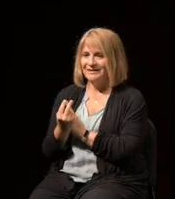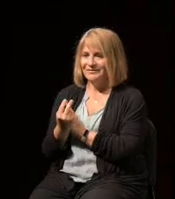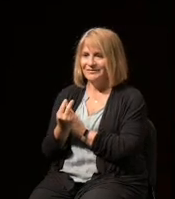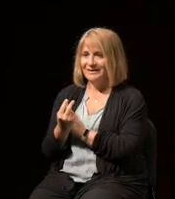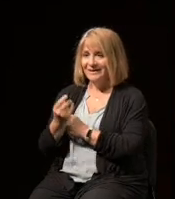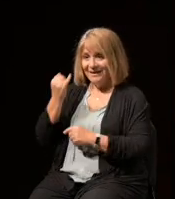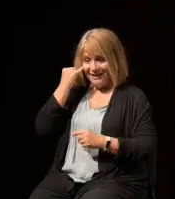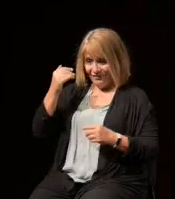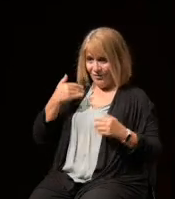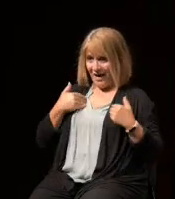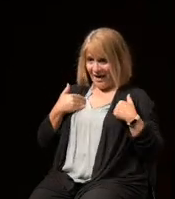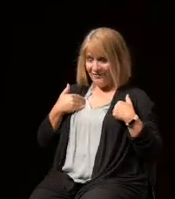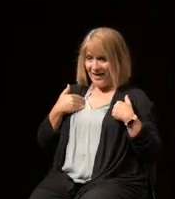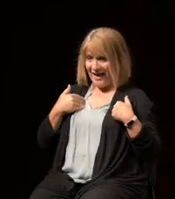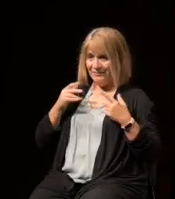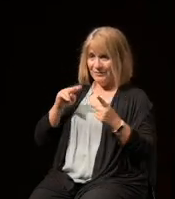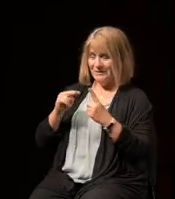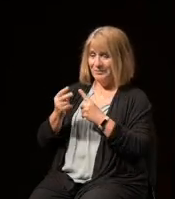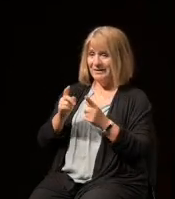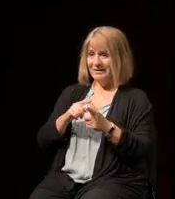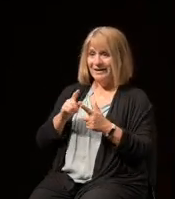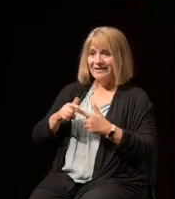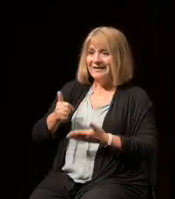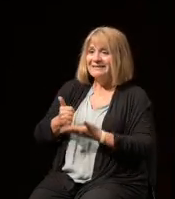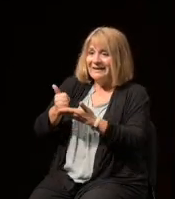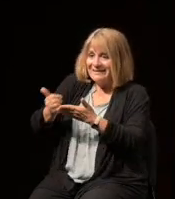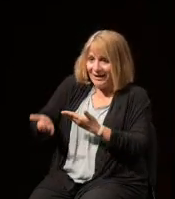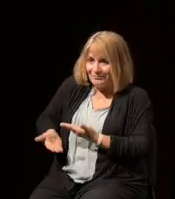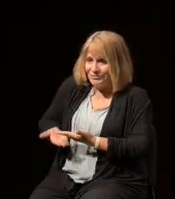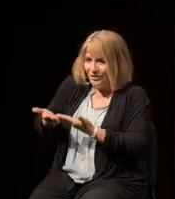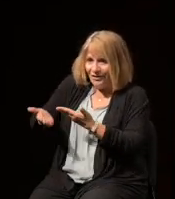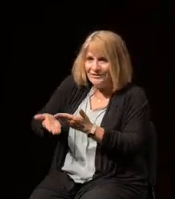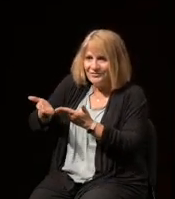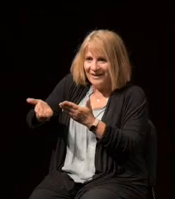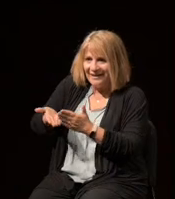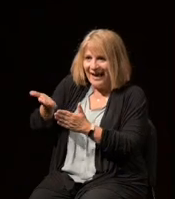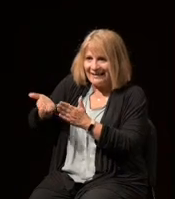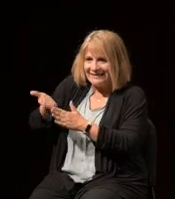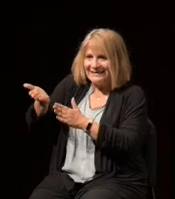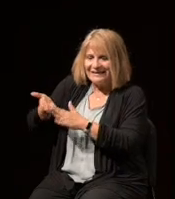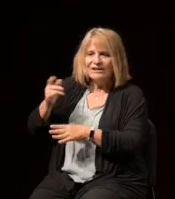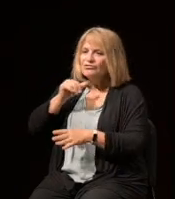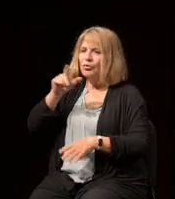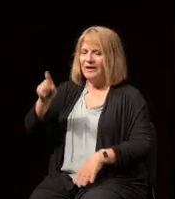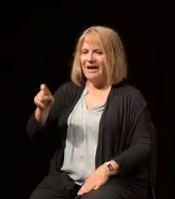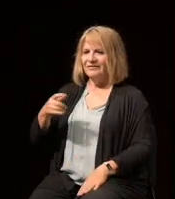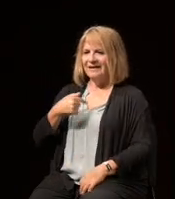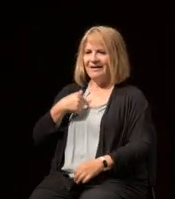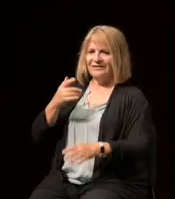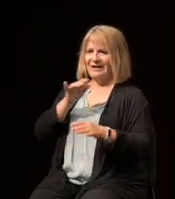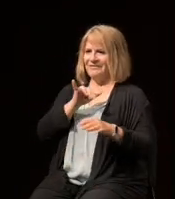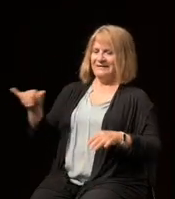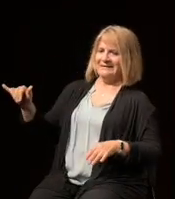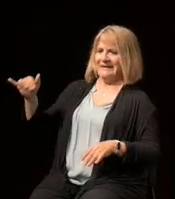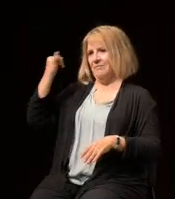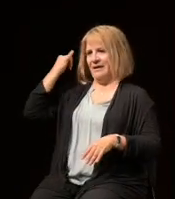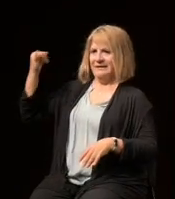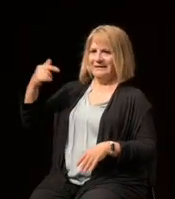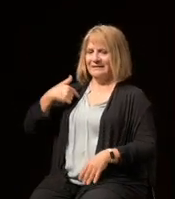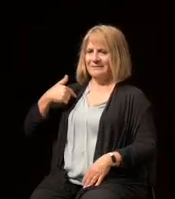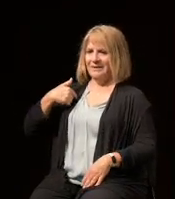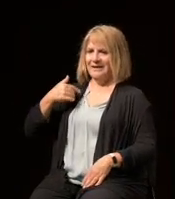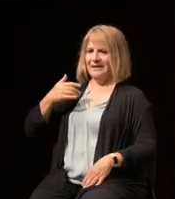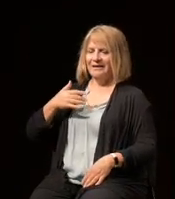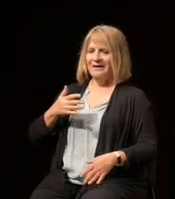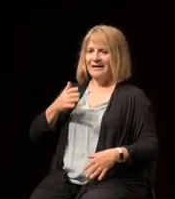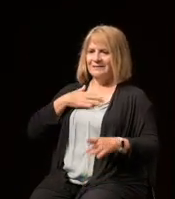ideological perspective around that, it might take help to cultivate that. I don't know. You don't have to have, you know, the same ideological perspective that, you know, I have.